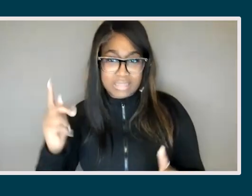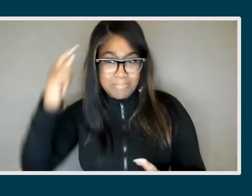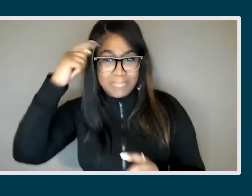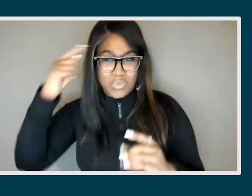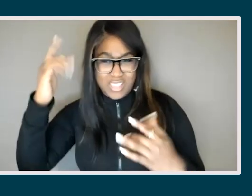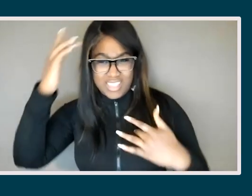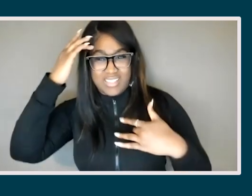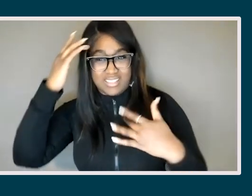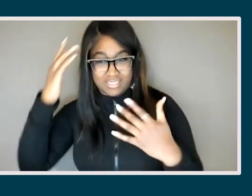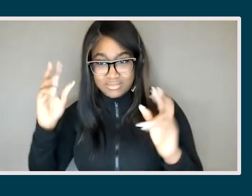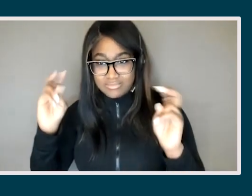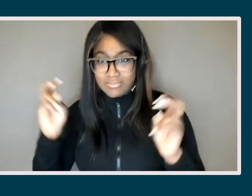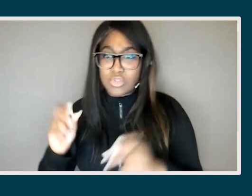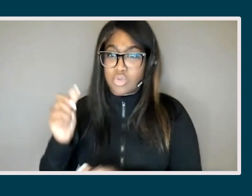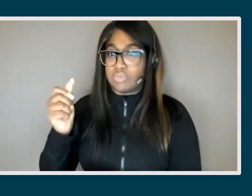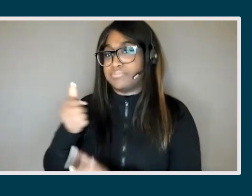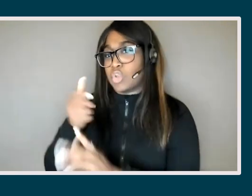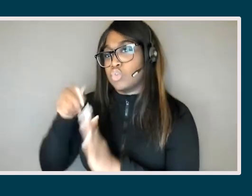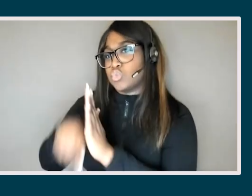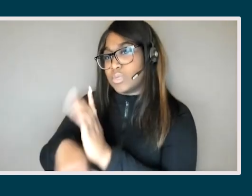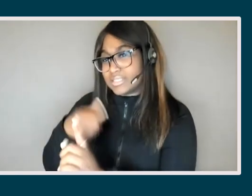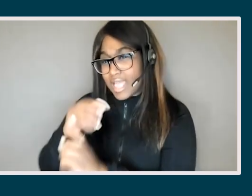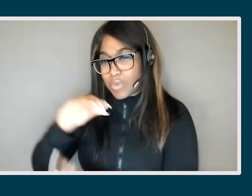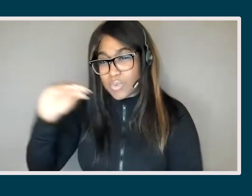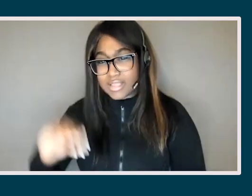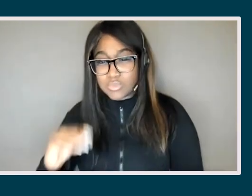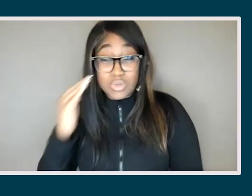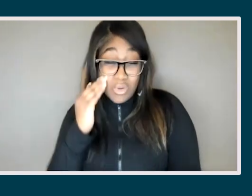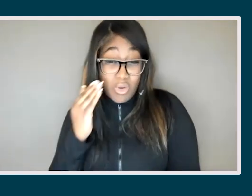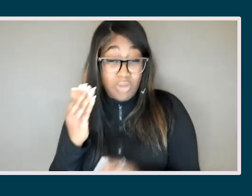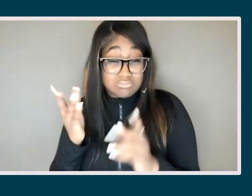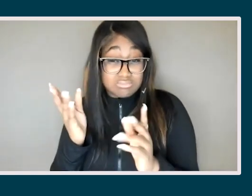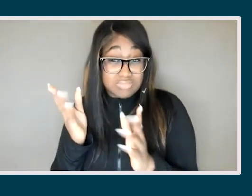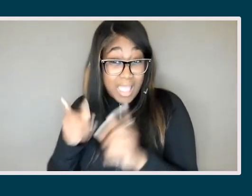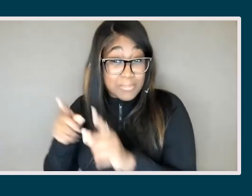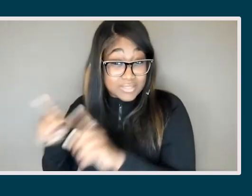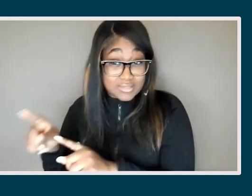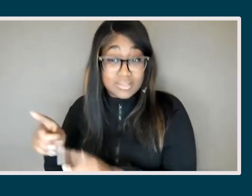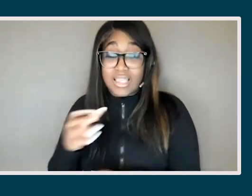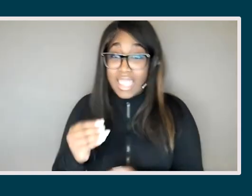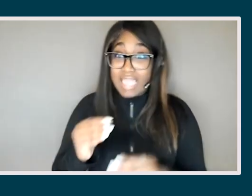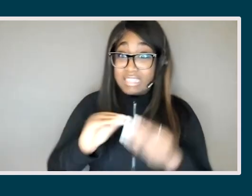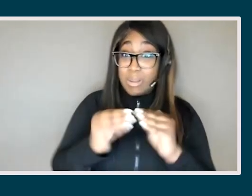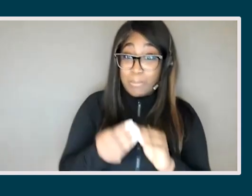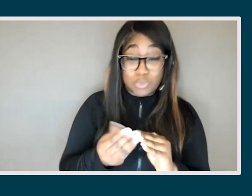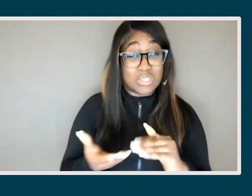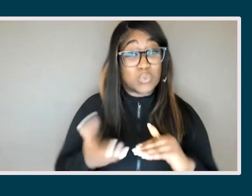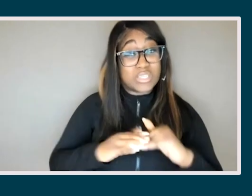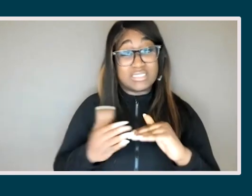and suicide rates, and we know that is happening, and the numbers are increasing